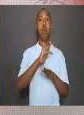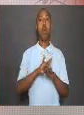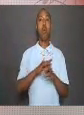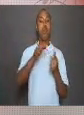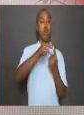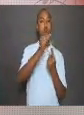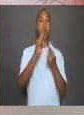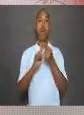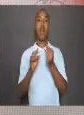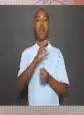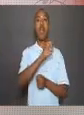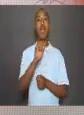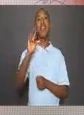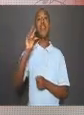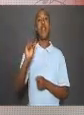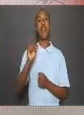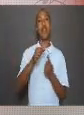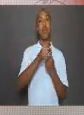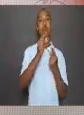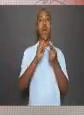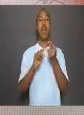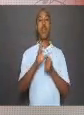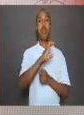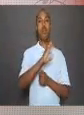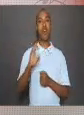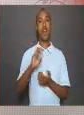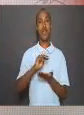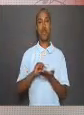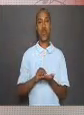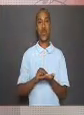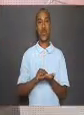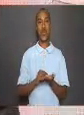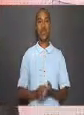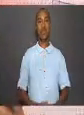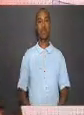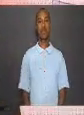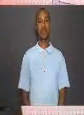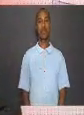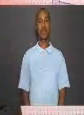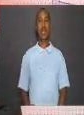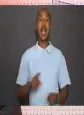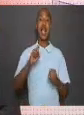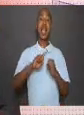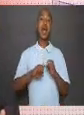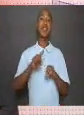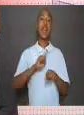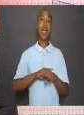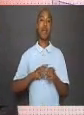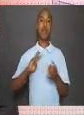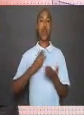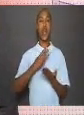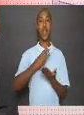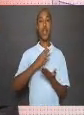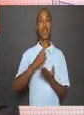polar and nonpolar covalent molecules. Last time, we